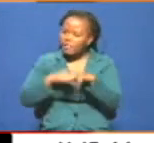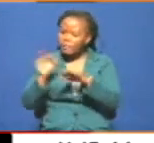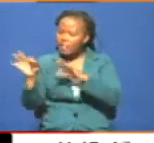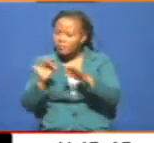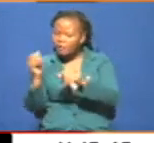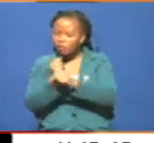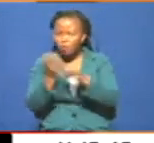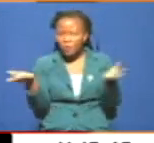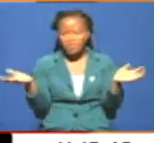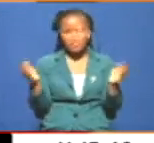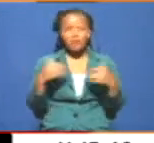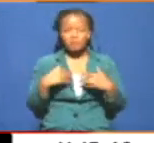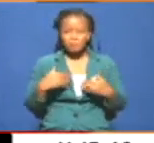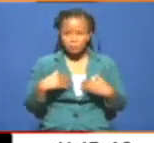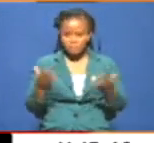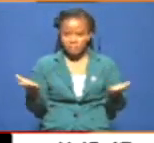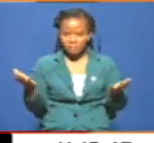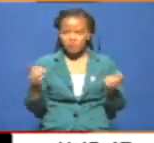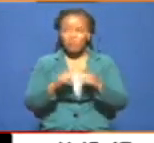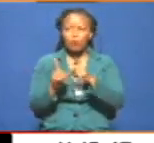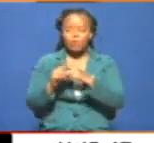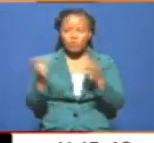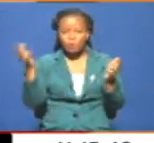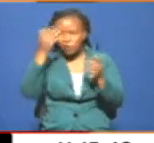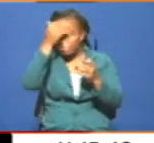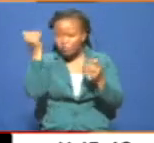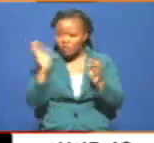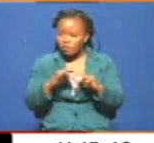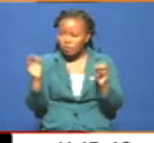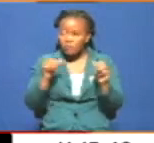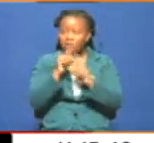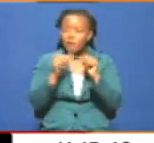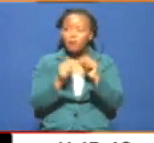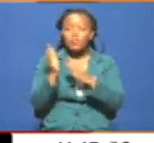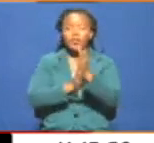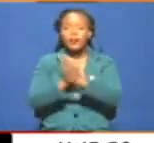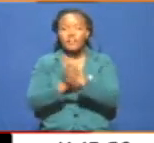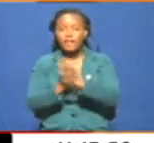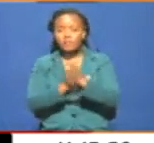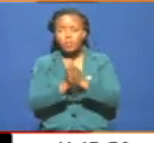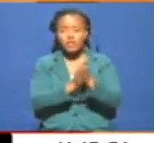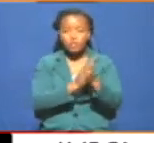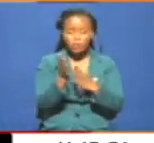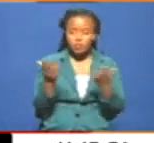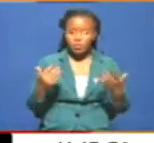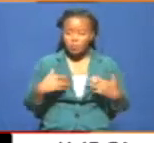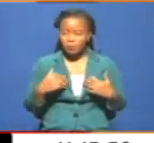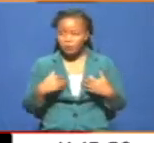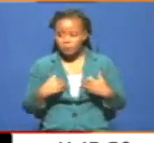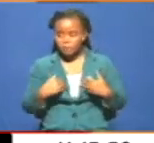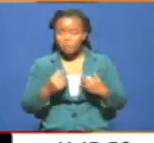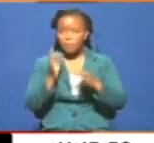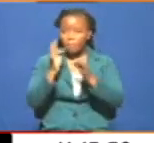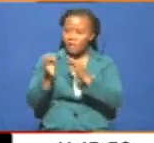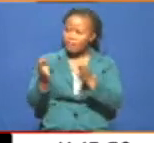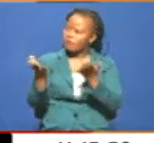there is that. And then let's not forget the aspirational aspect of it. If someone can